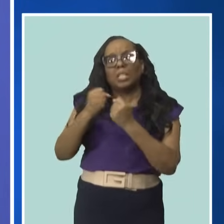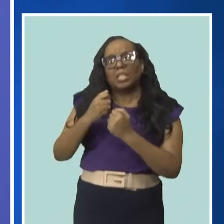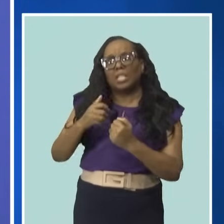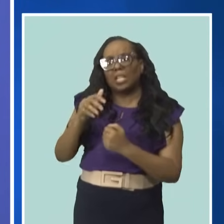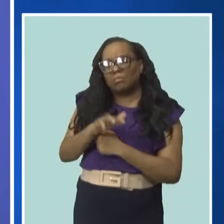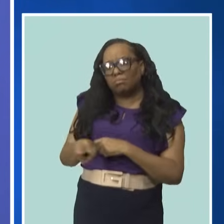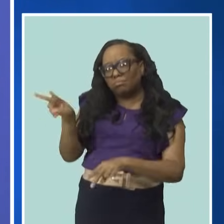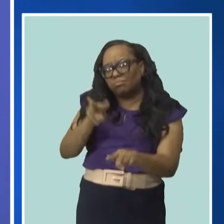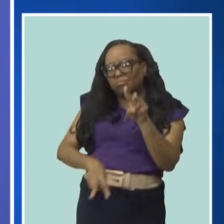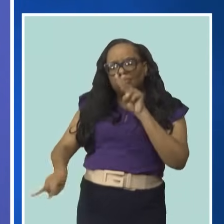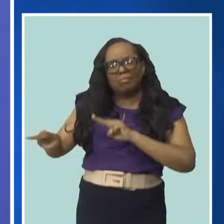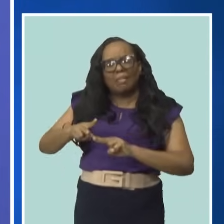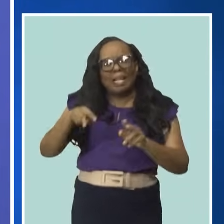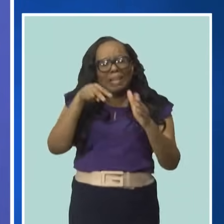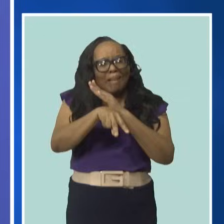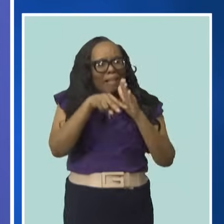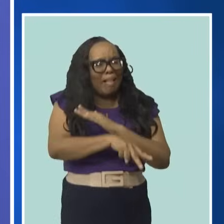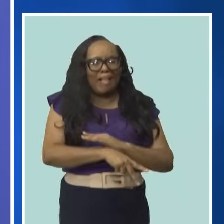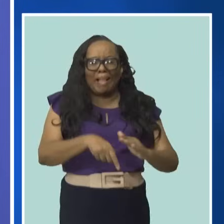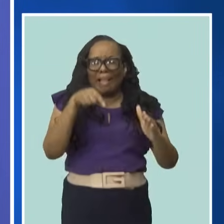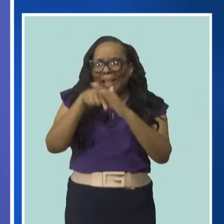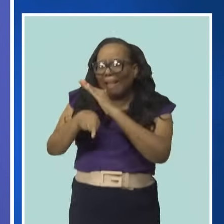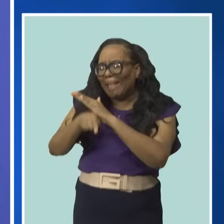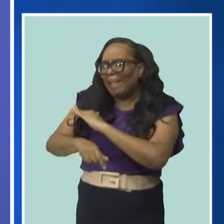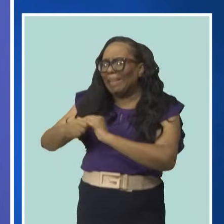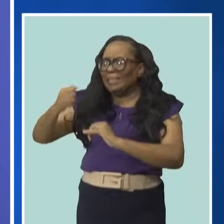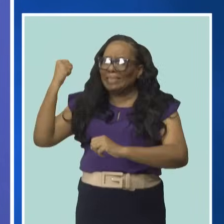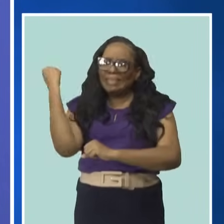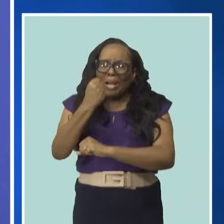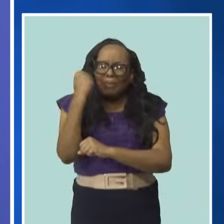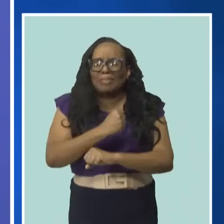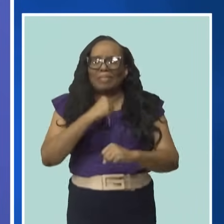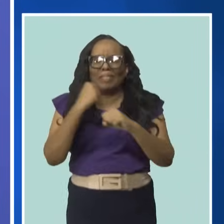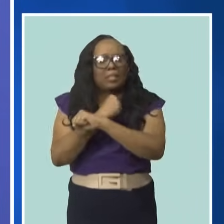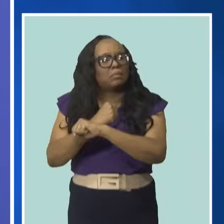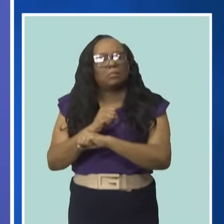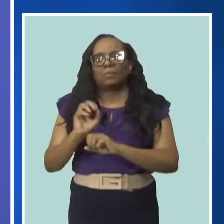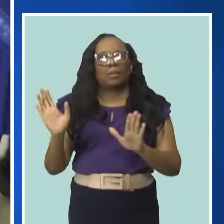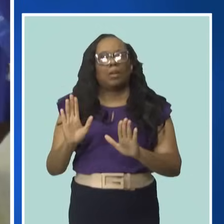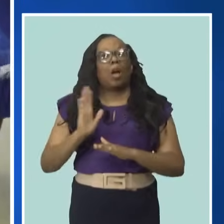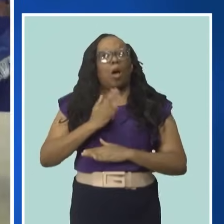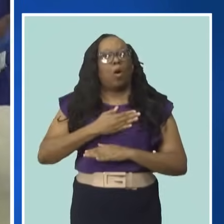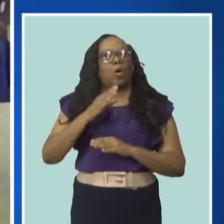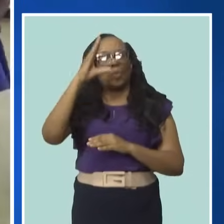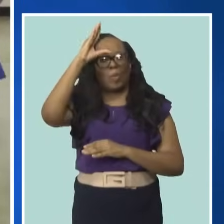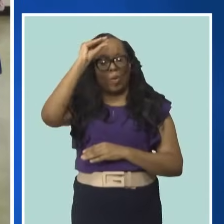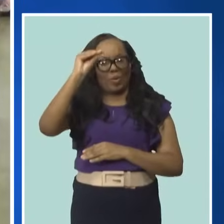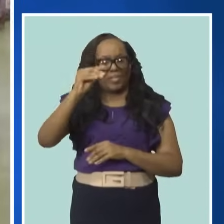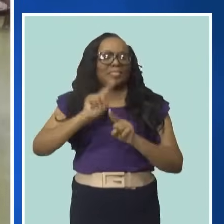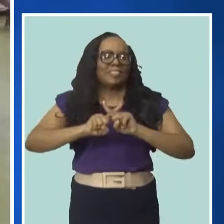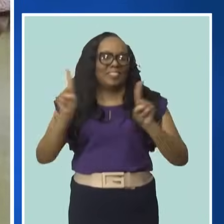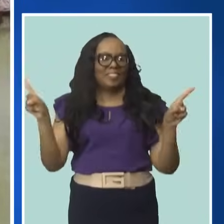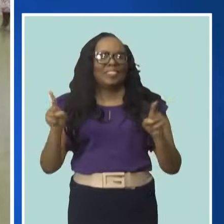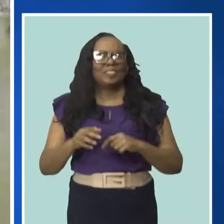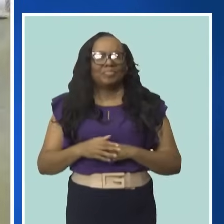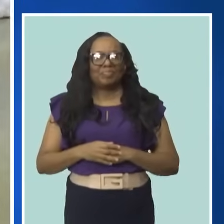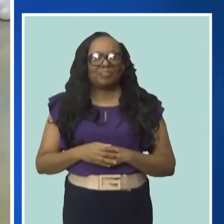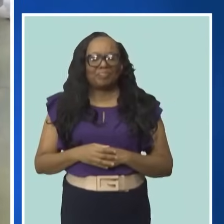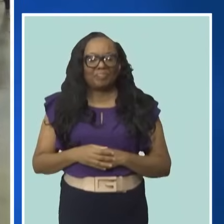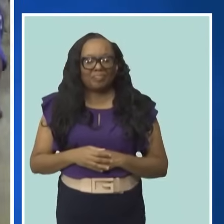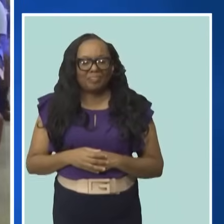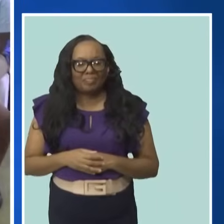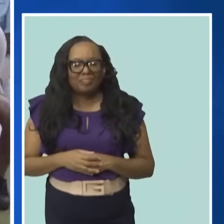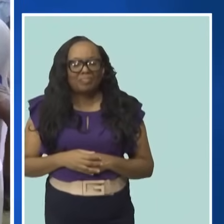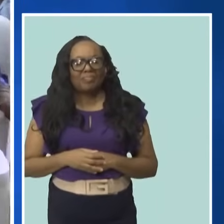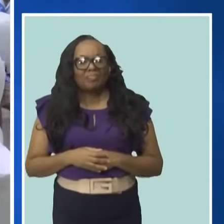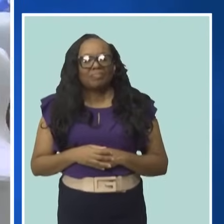violence and stuff, we got to teach these boys that they can make a difference. Personal Ministries Director of the